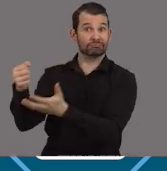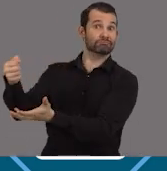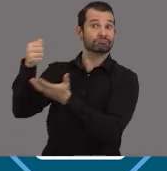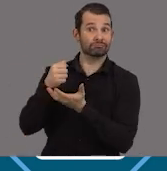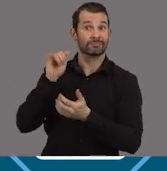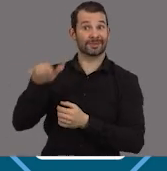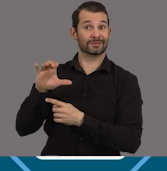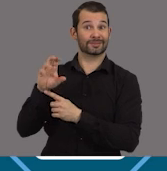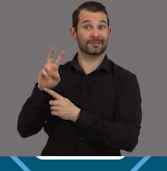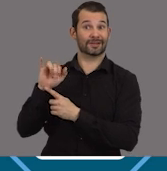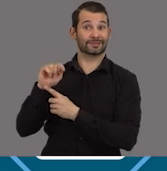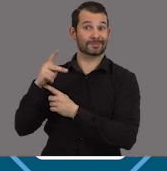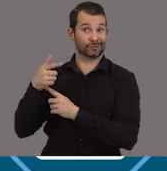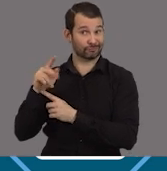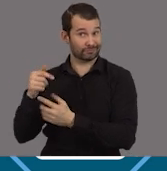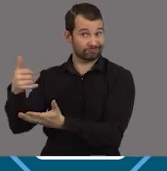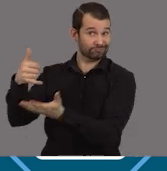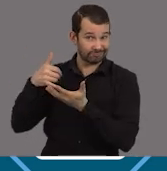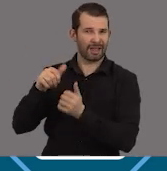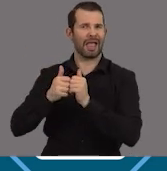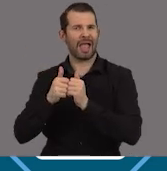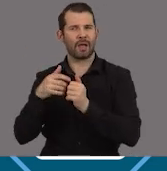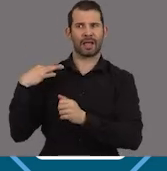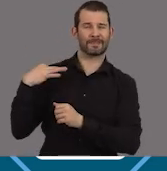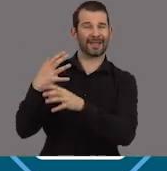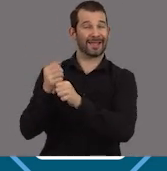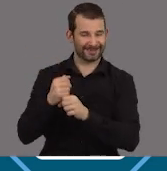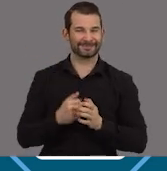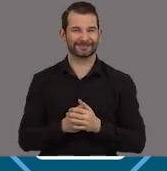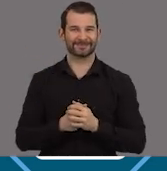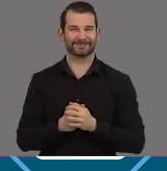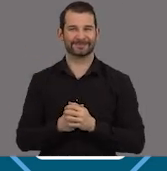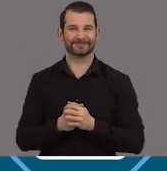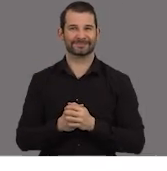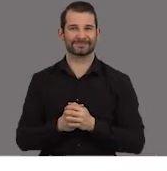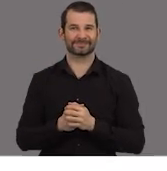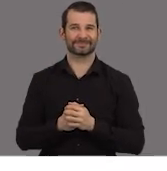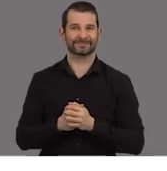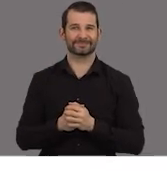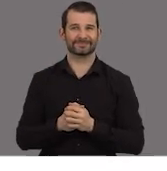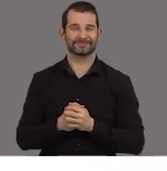is eligible for the CVITP grant and how to apply.